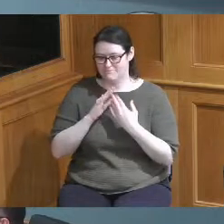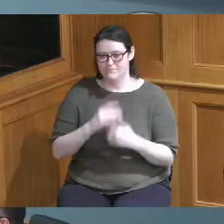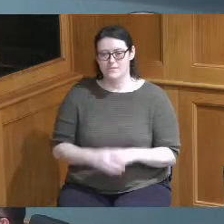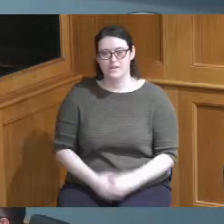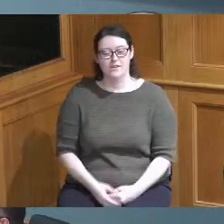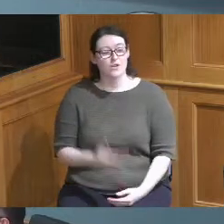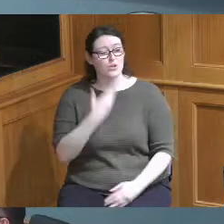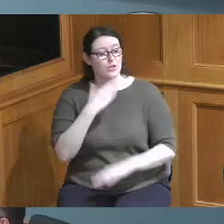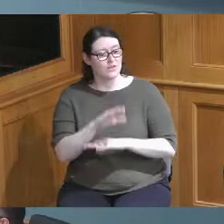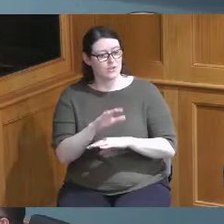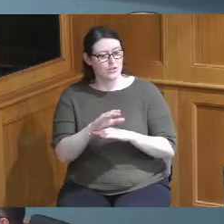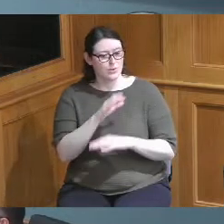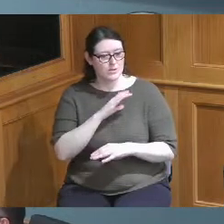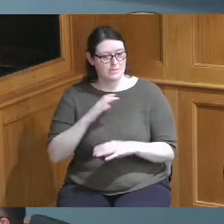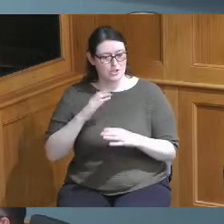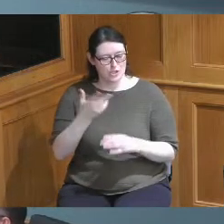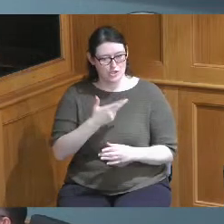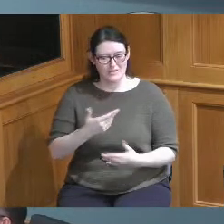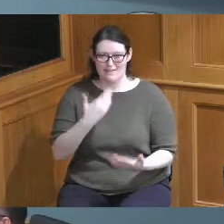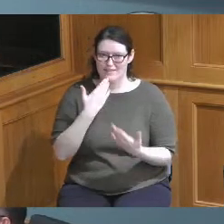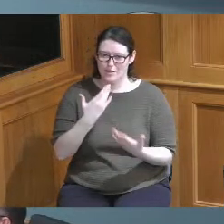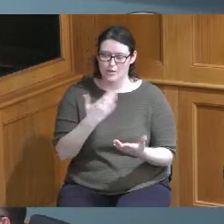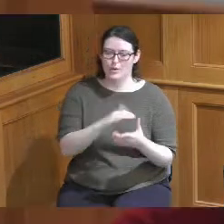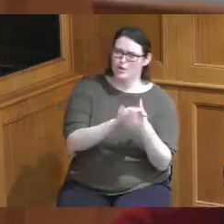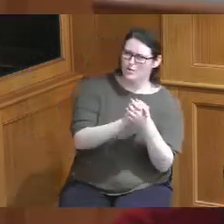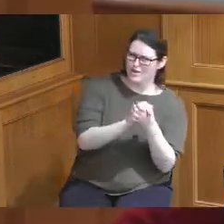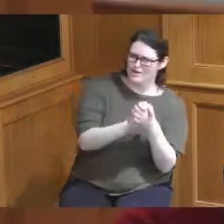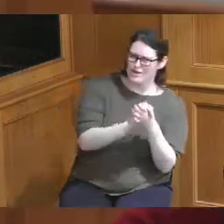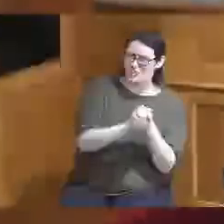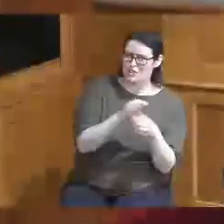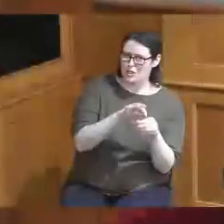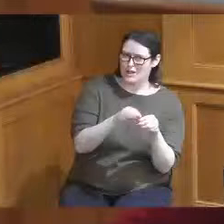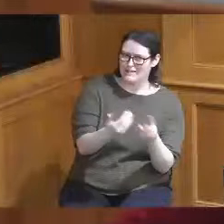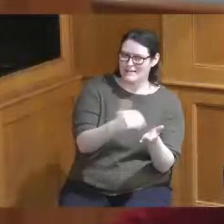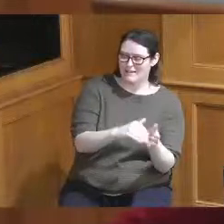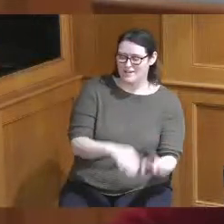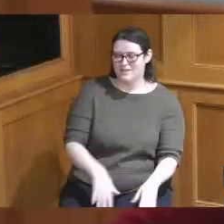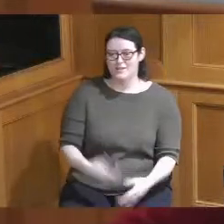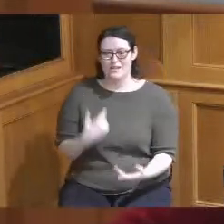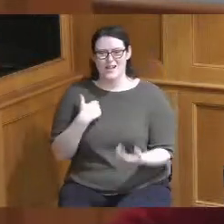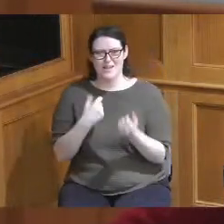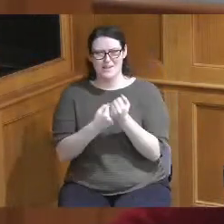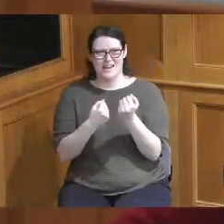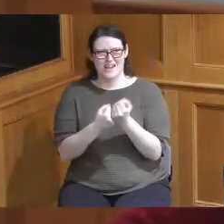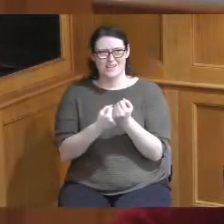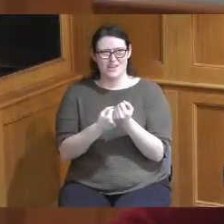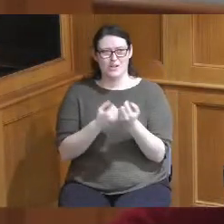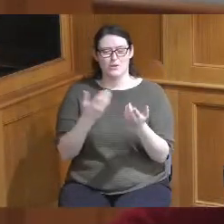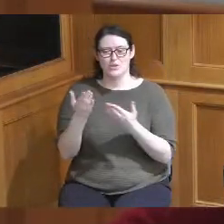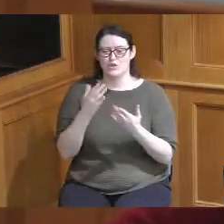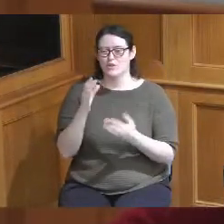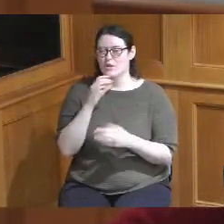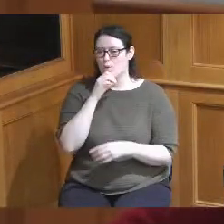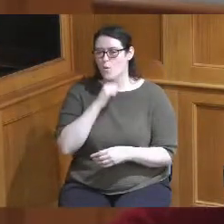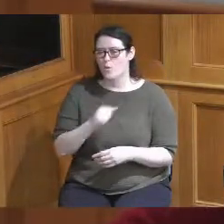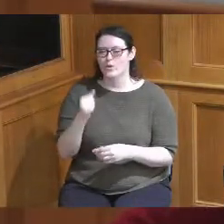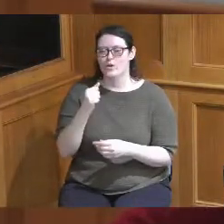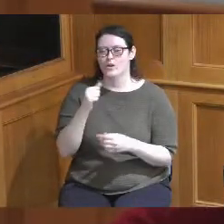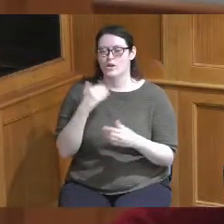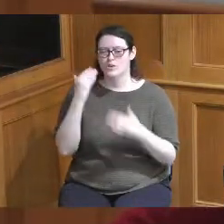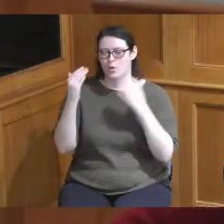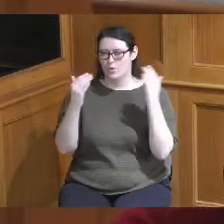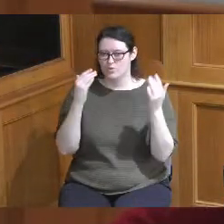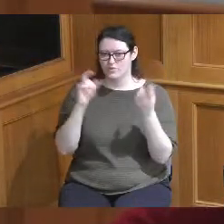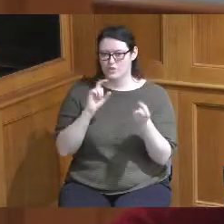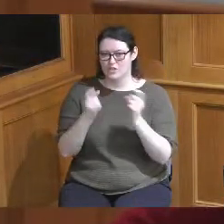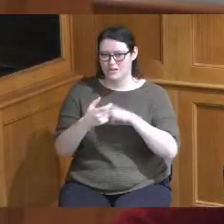Good afternoon, Commissioners, and thank you and congratulations on your reelection. I'm here as an advocate with serving older adults to changing times, and I get calls